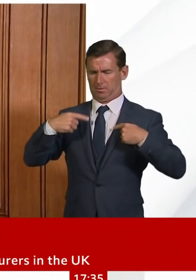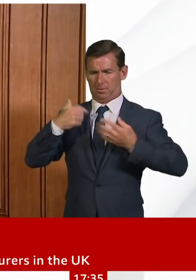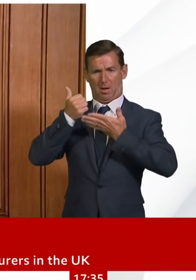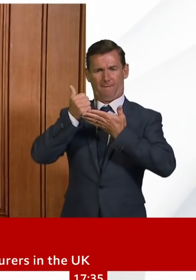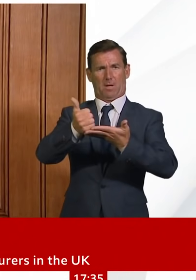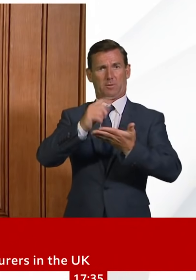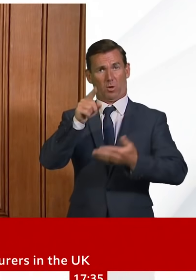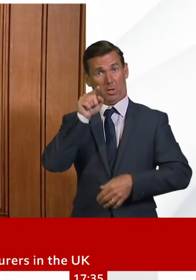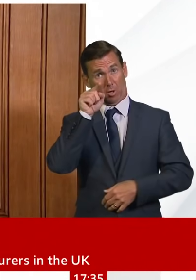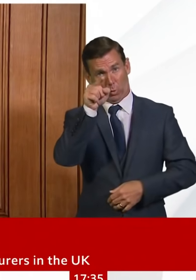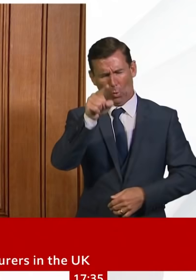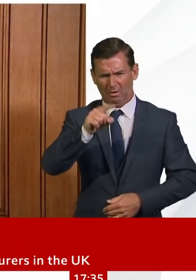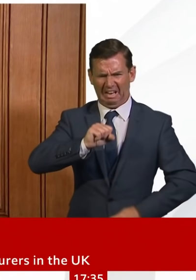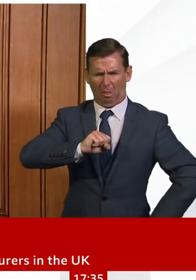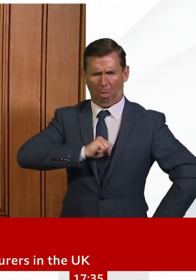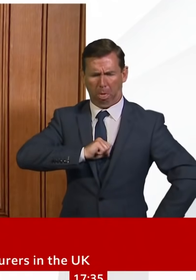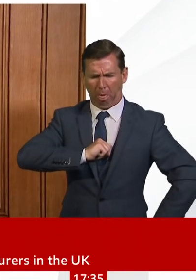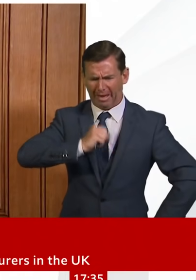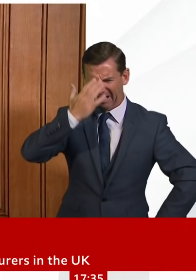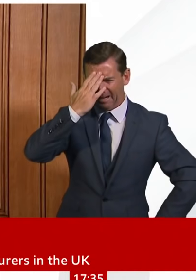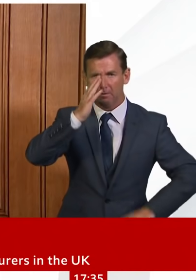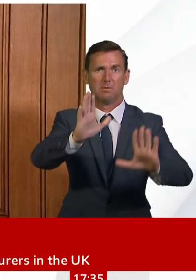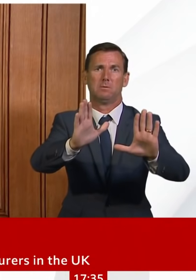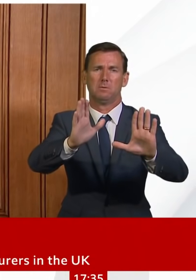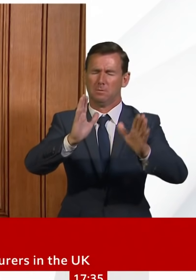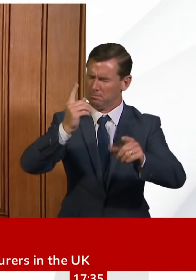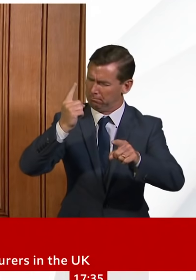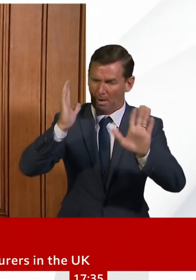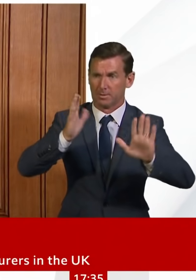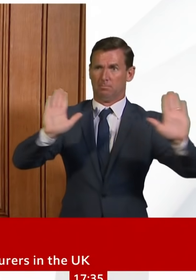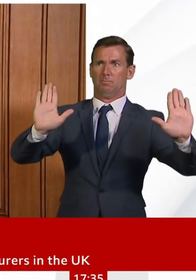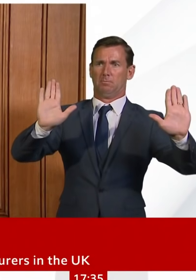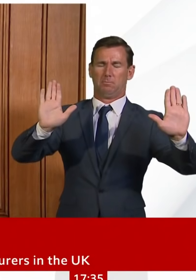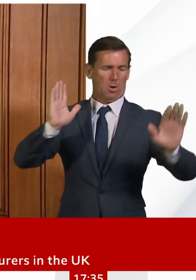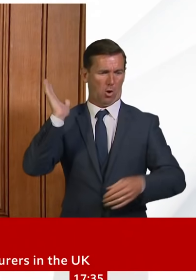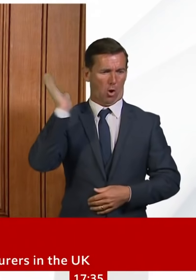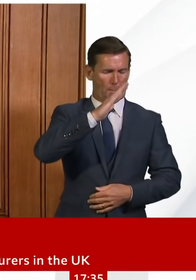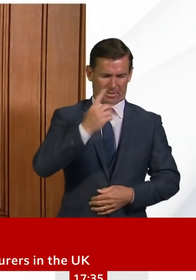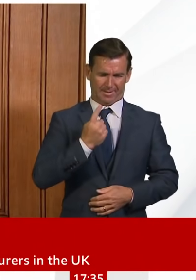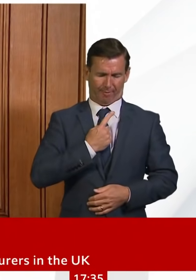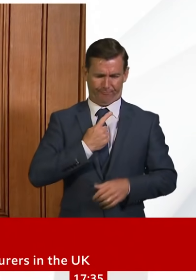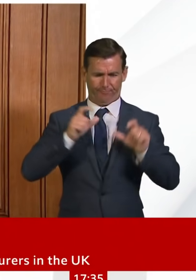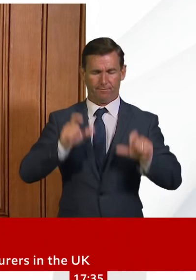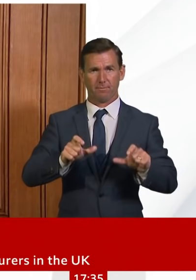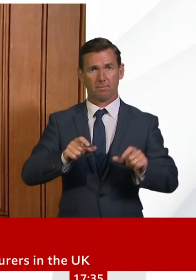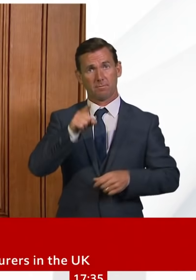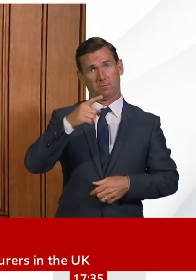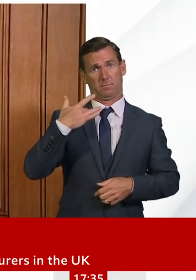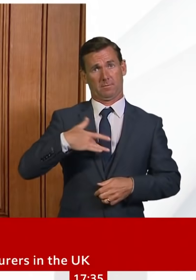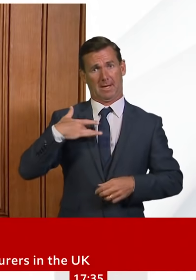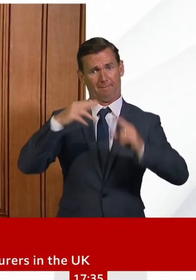of COVID-19, you go home and you begin self-isolation. And if you live in a household with others, then